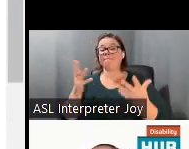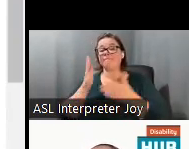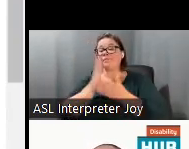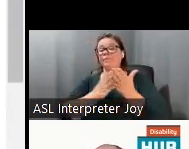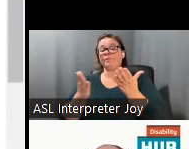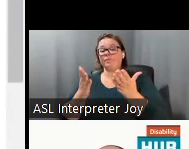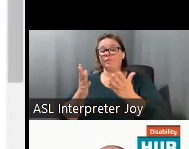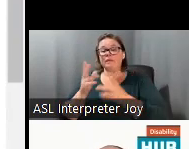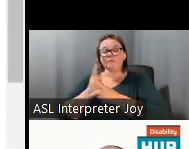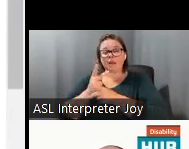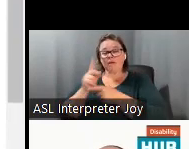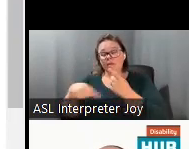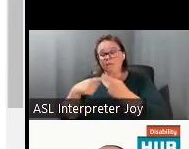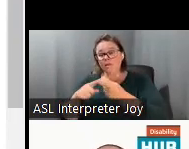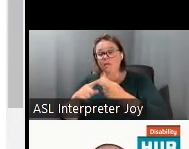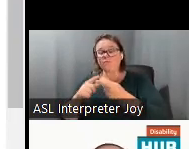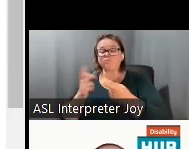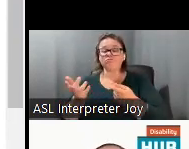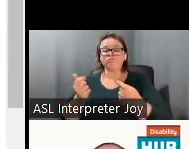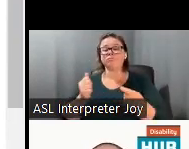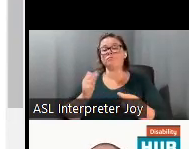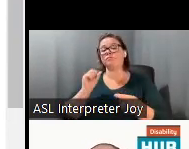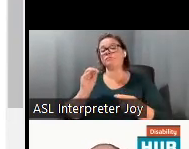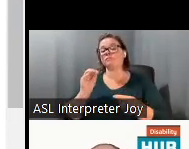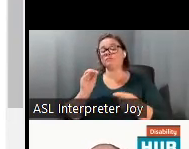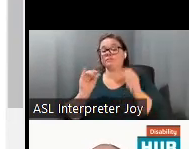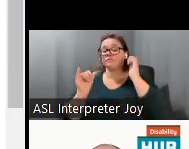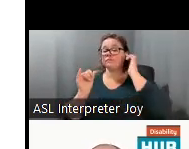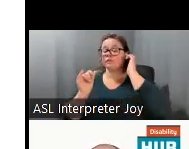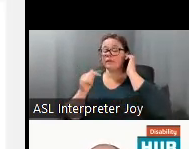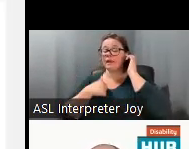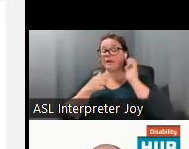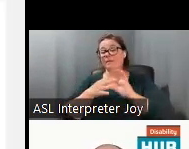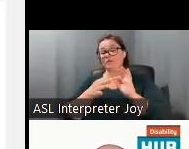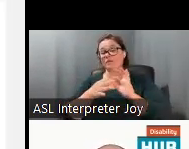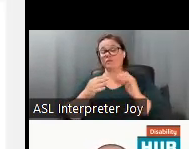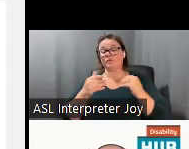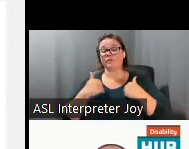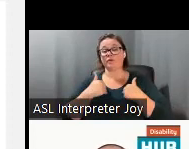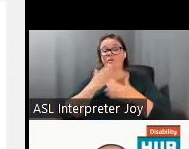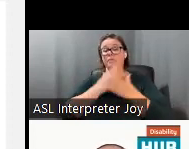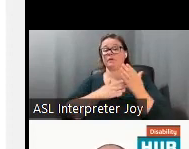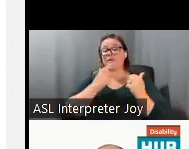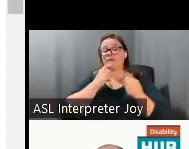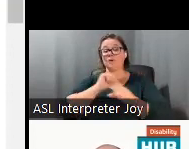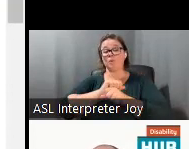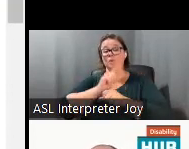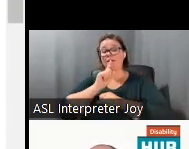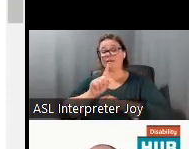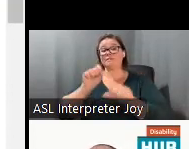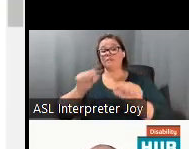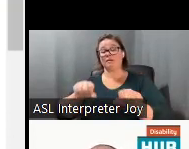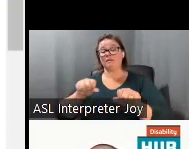watch out for? So as I mentioned, there's a part that says work is possible, and it really